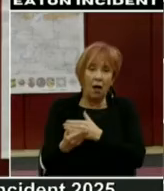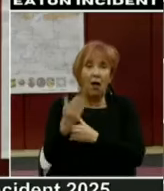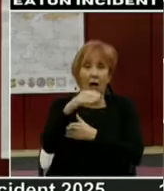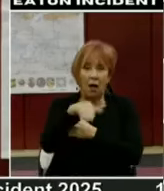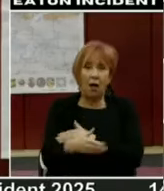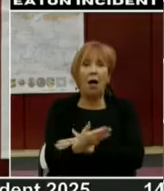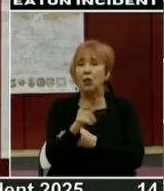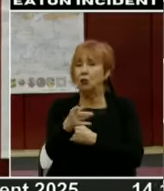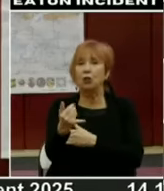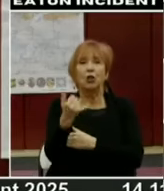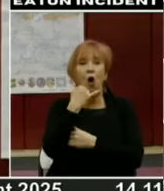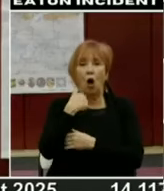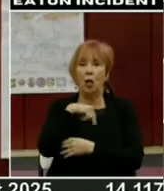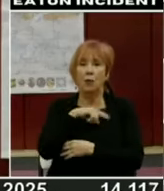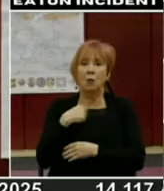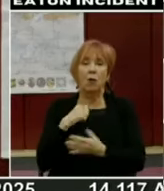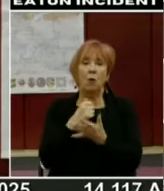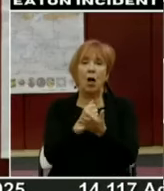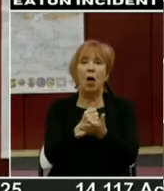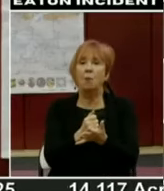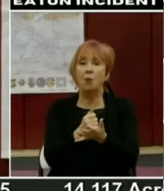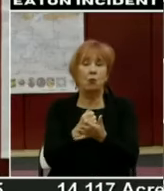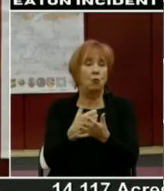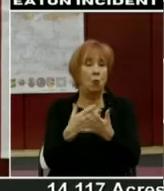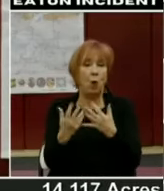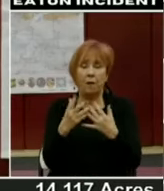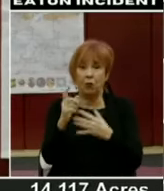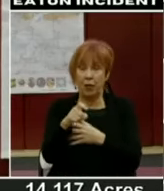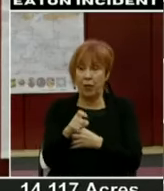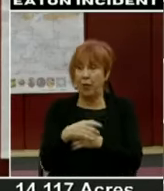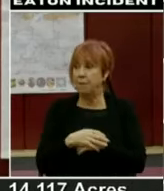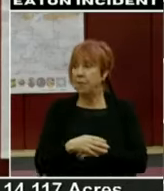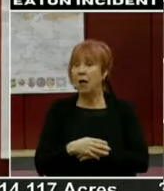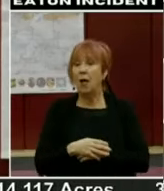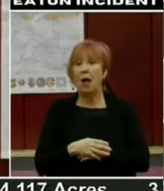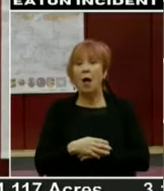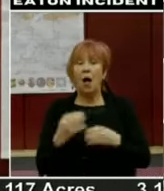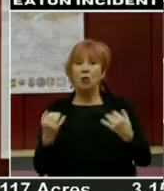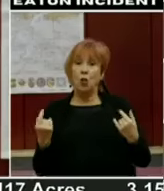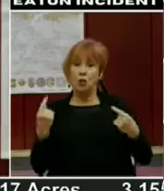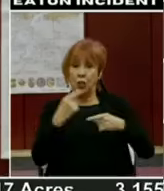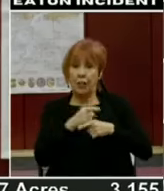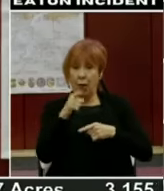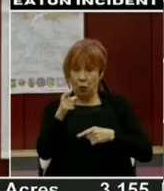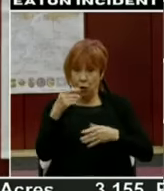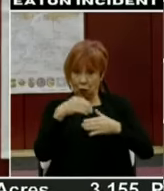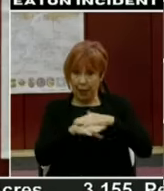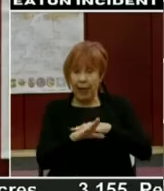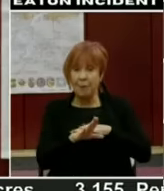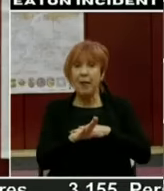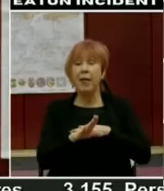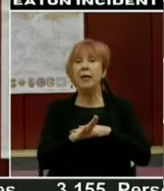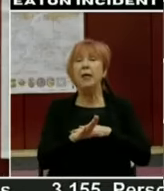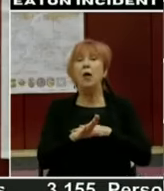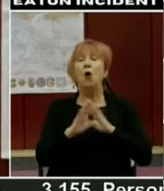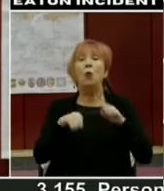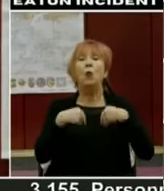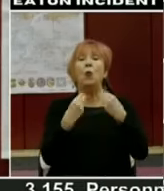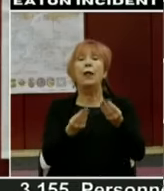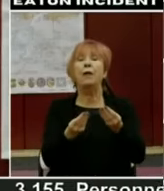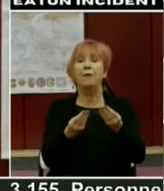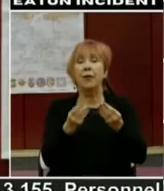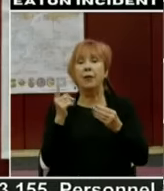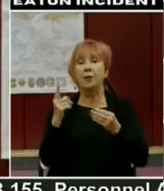to help you with what you need. When you came in today, we're handing out, these are respirator masks. These